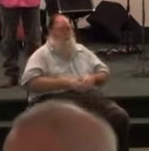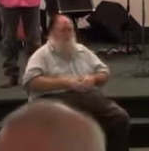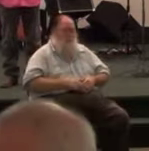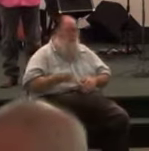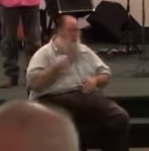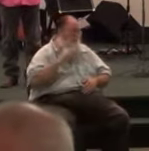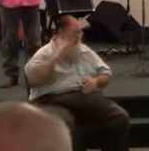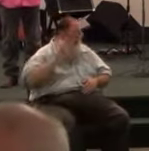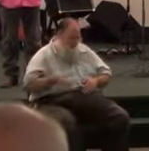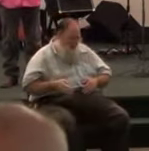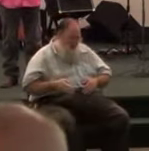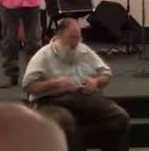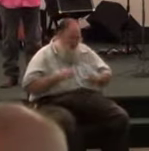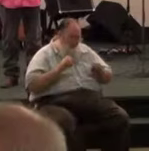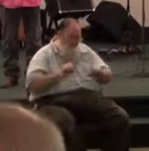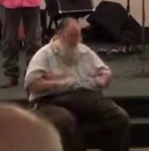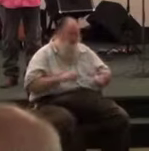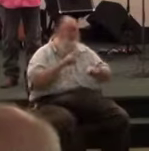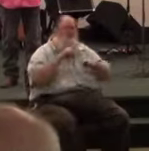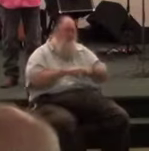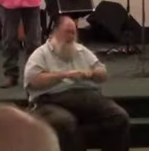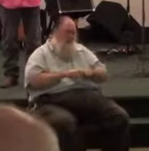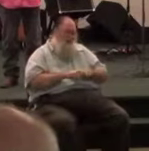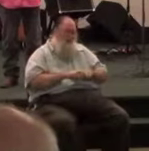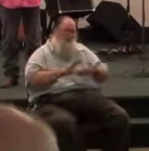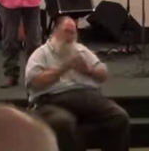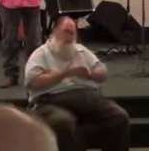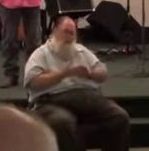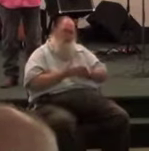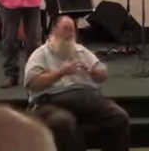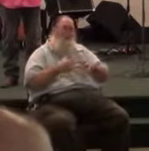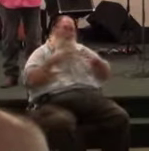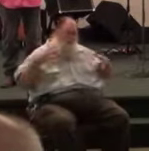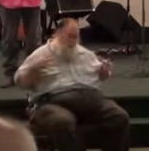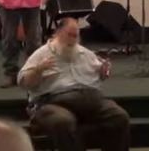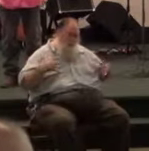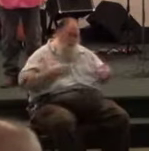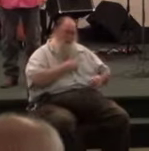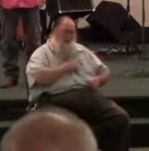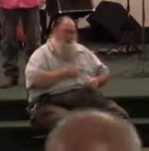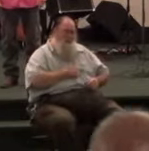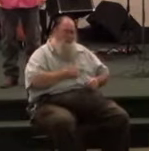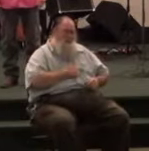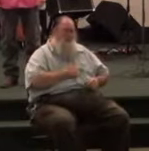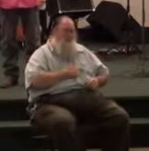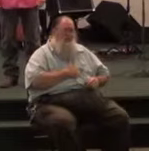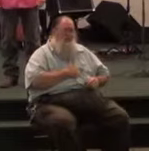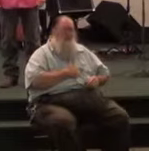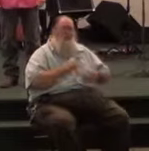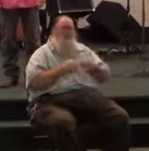And we never can set back and get fat and lazy and be lazy about what he's called us to